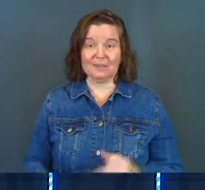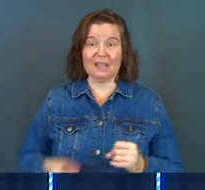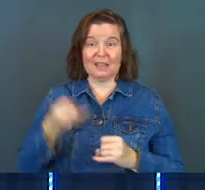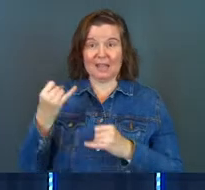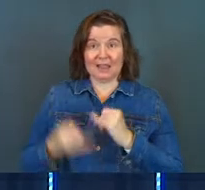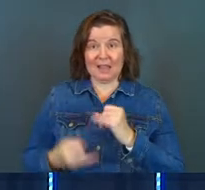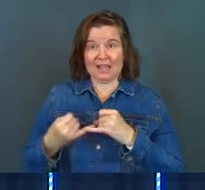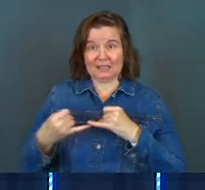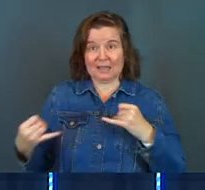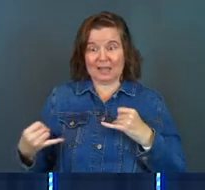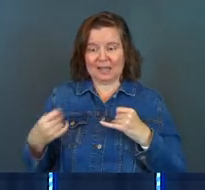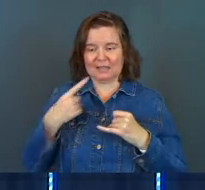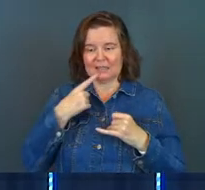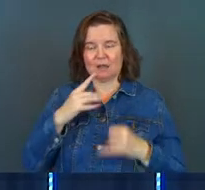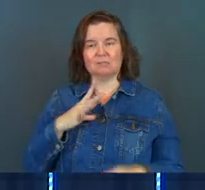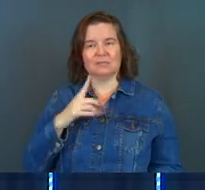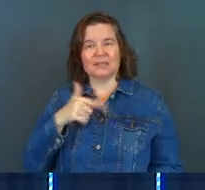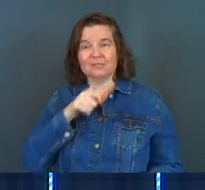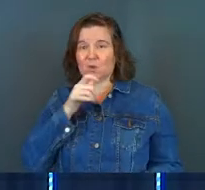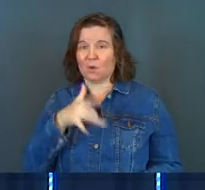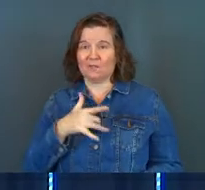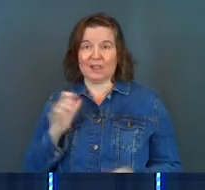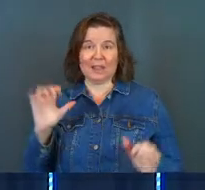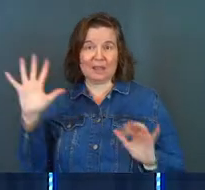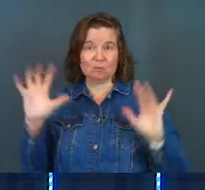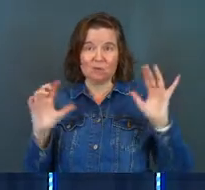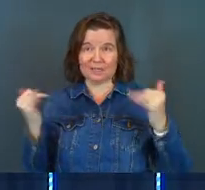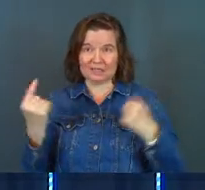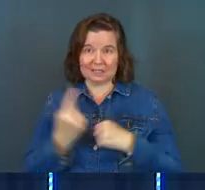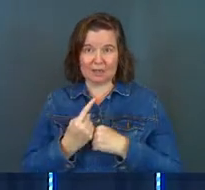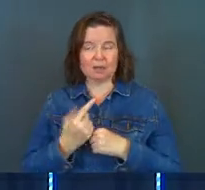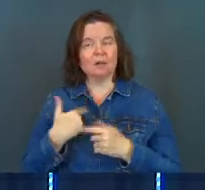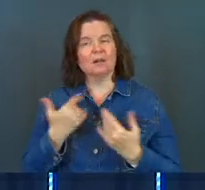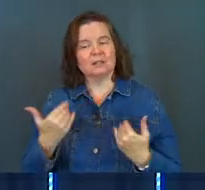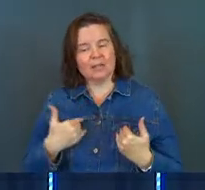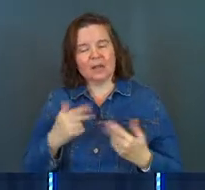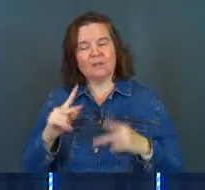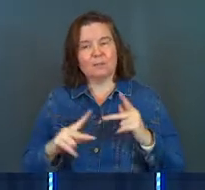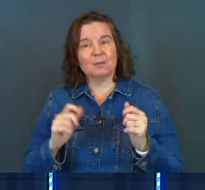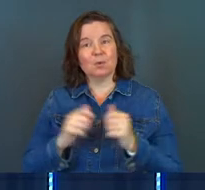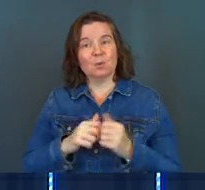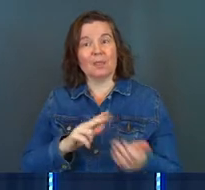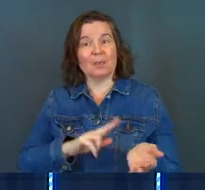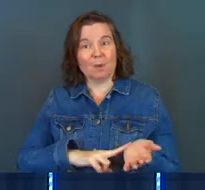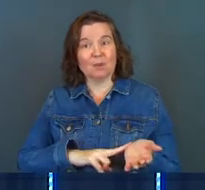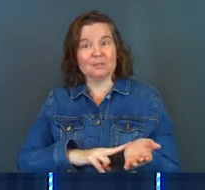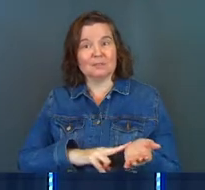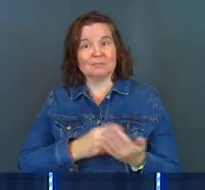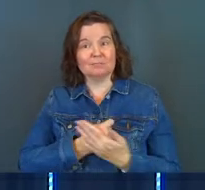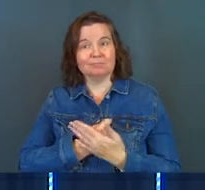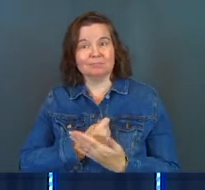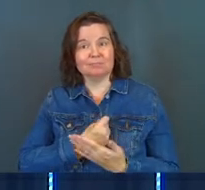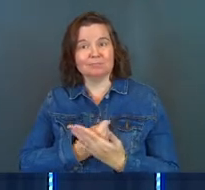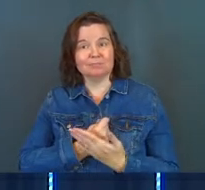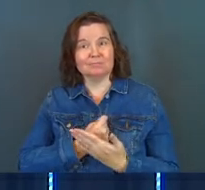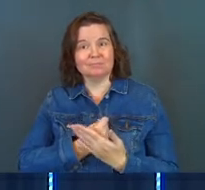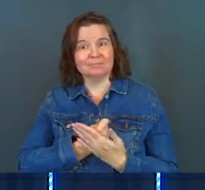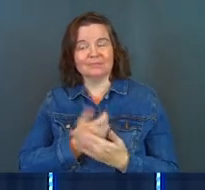last line in there, he says, it's cool if you don't feel like praising today. Let's just have the people with a pulse praise.